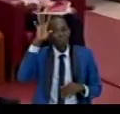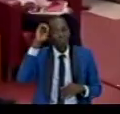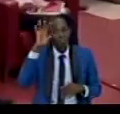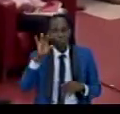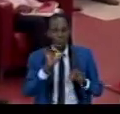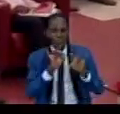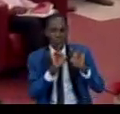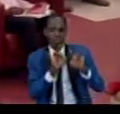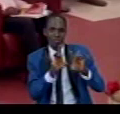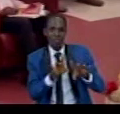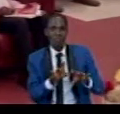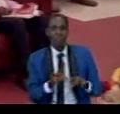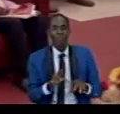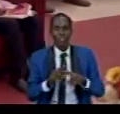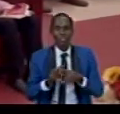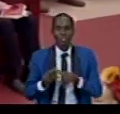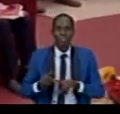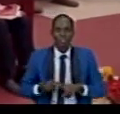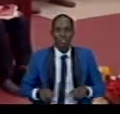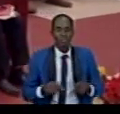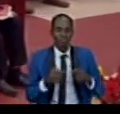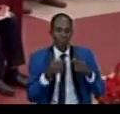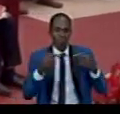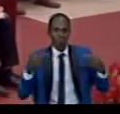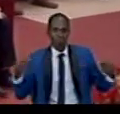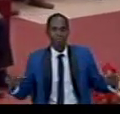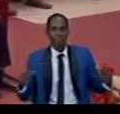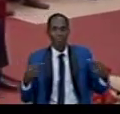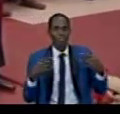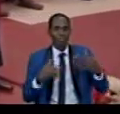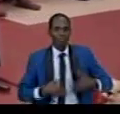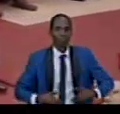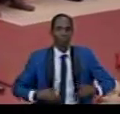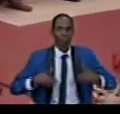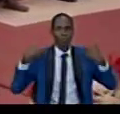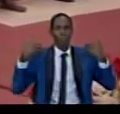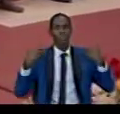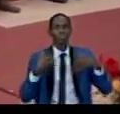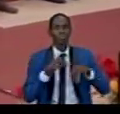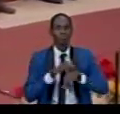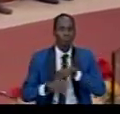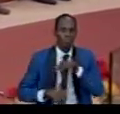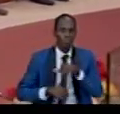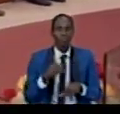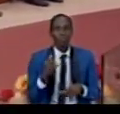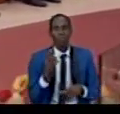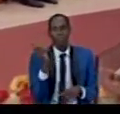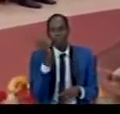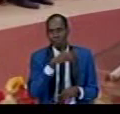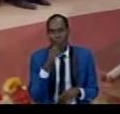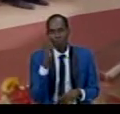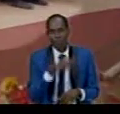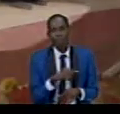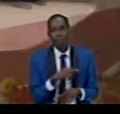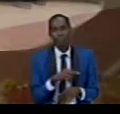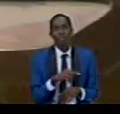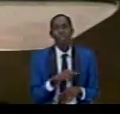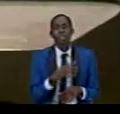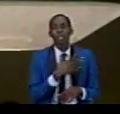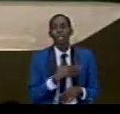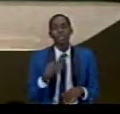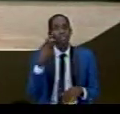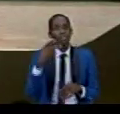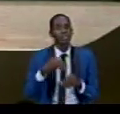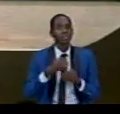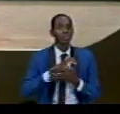hatred and variance, emulations, wrath, strife, seditions, heresies. Verse 21, it